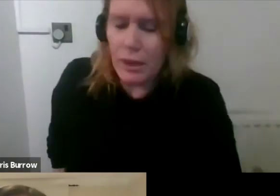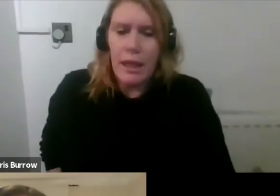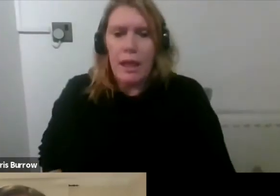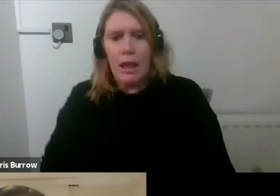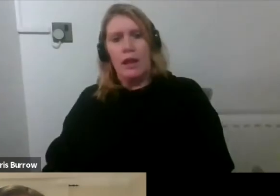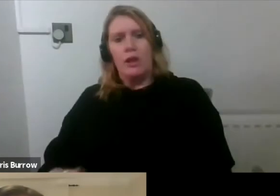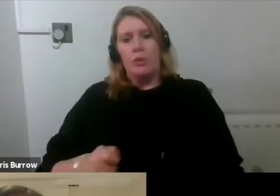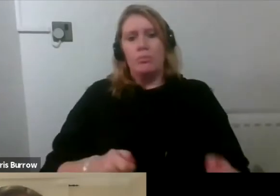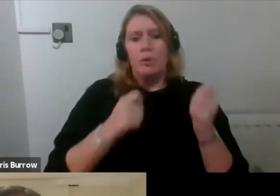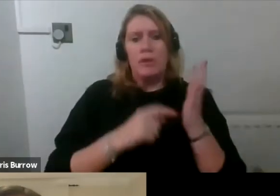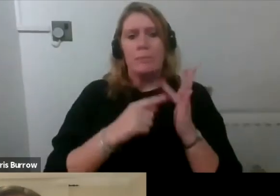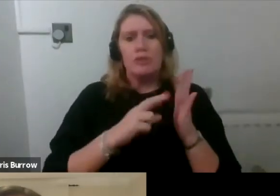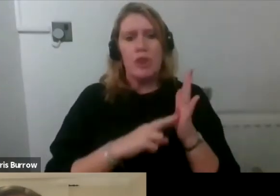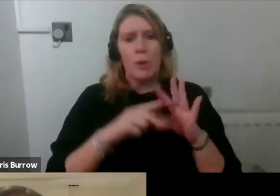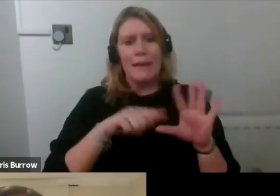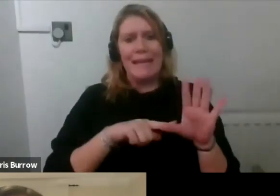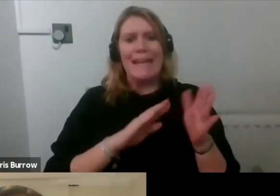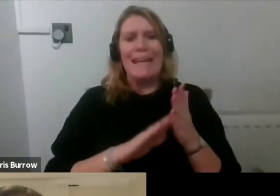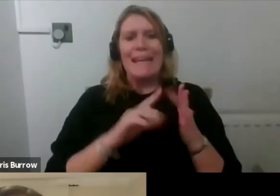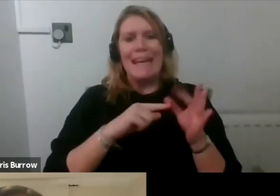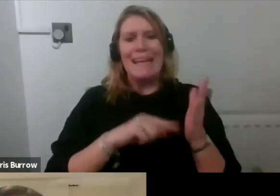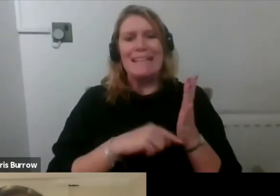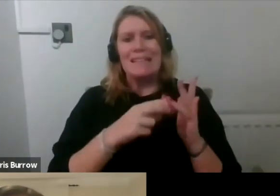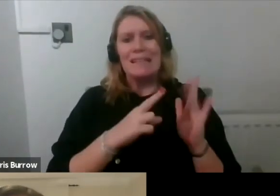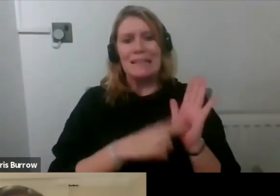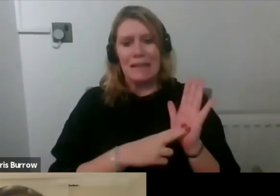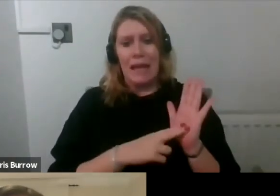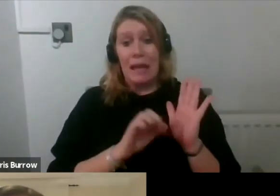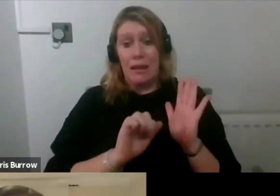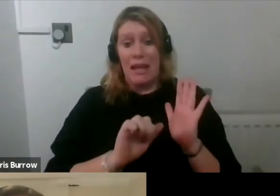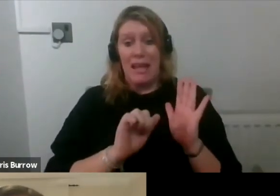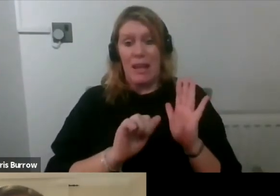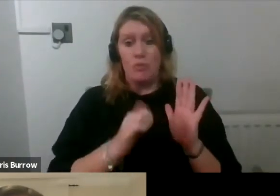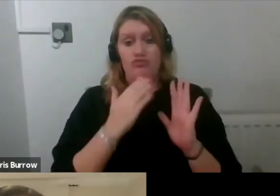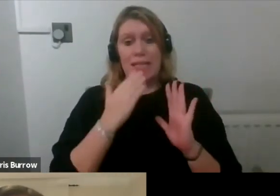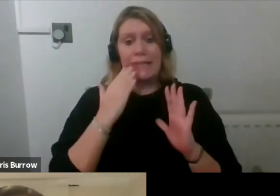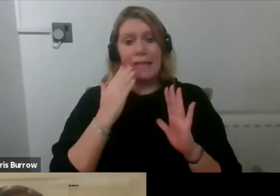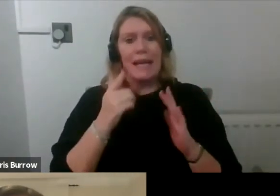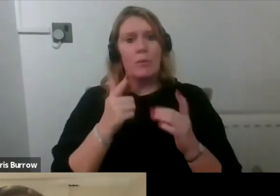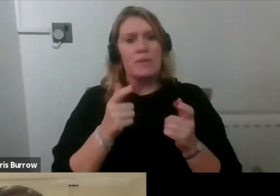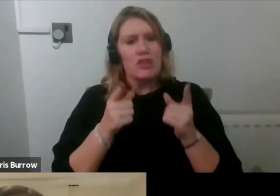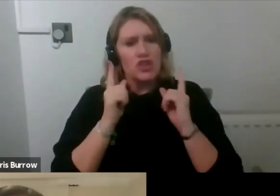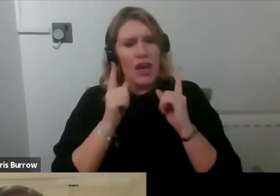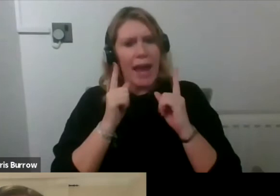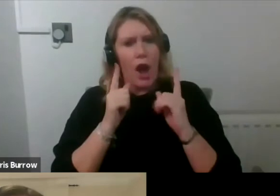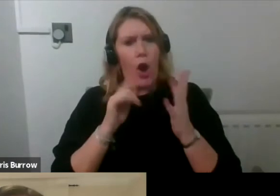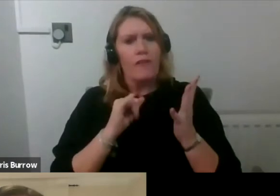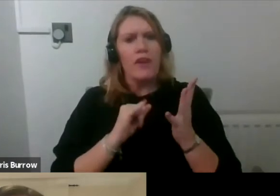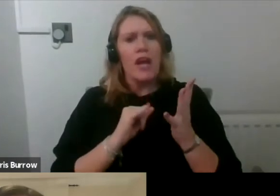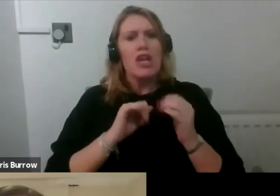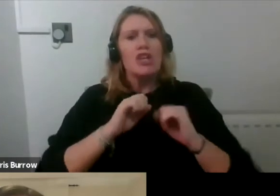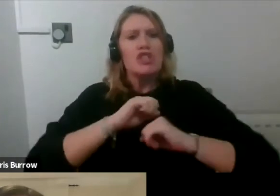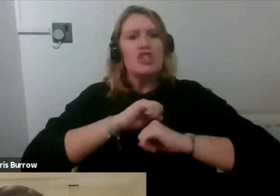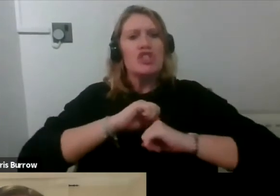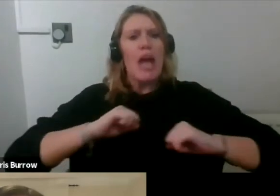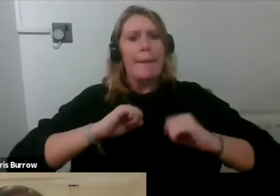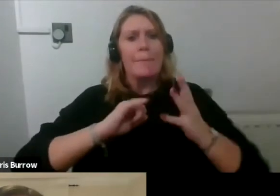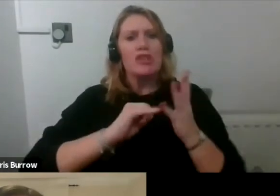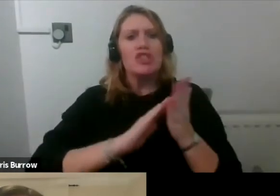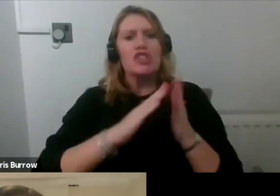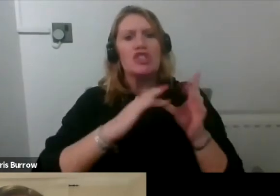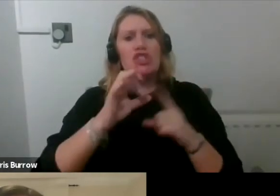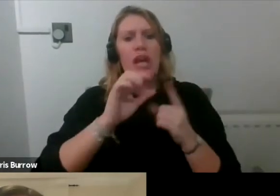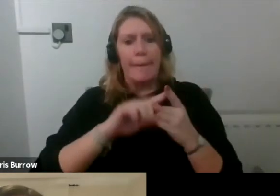chair of Shape. I mean, I remember Tony was involved in some of the protests around